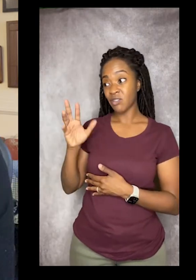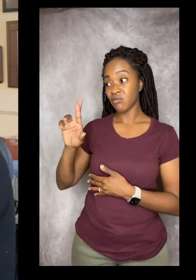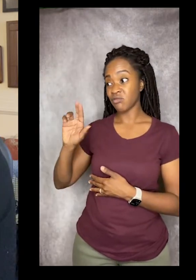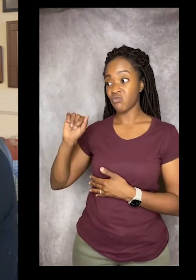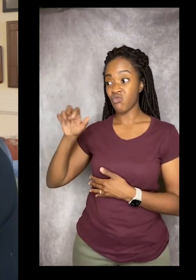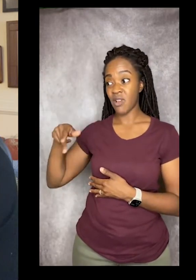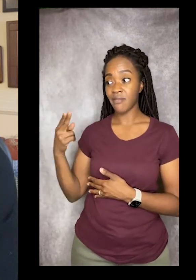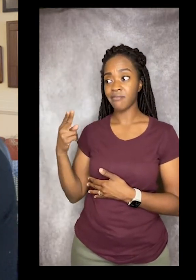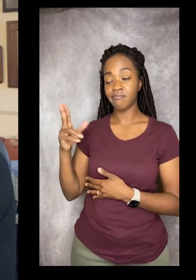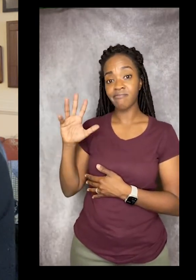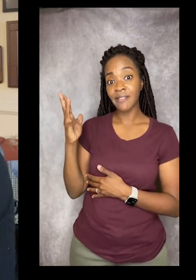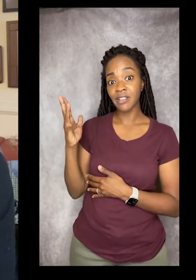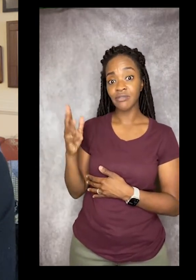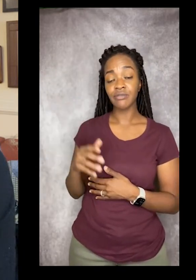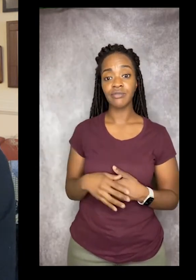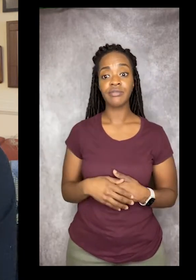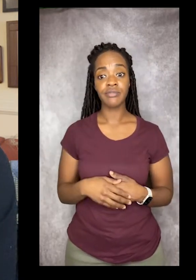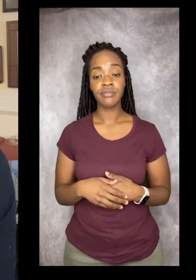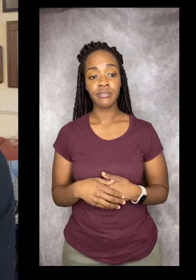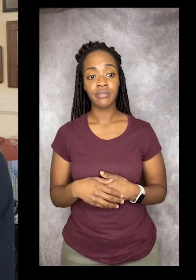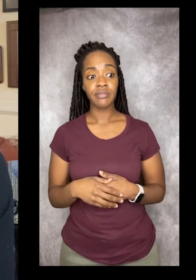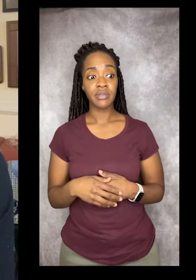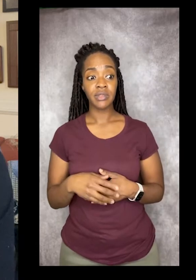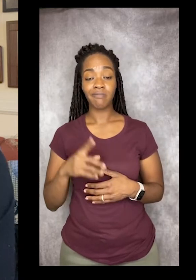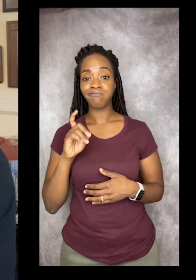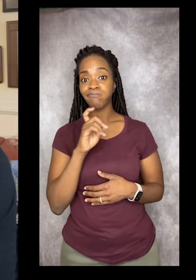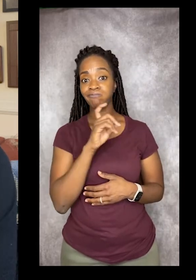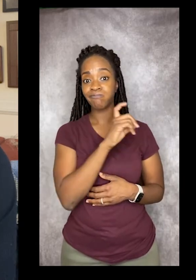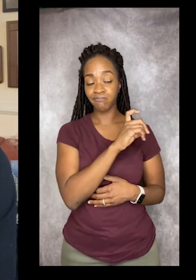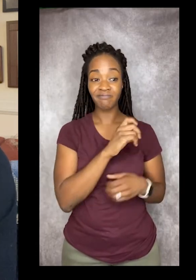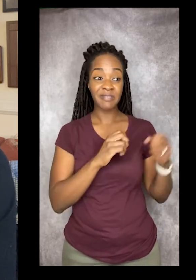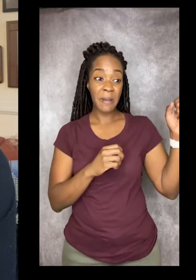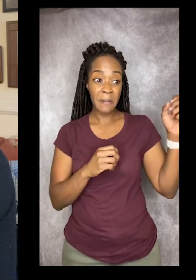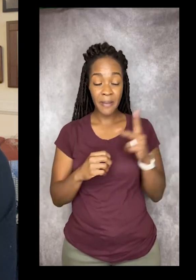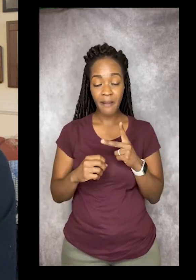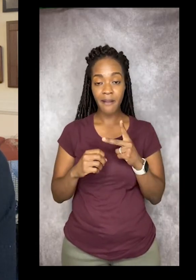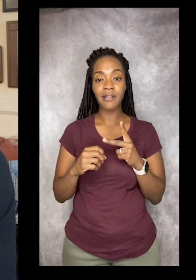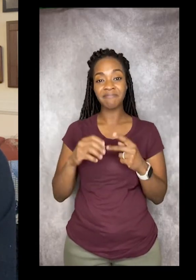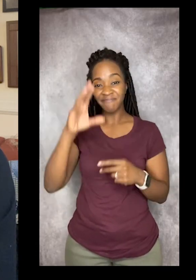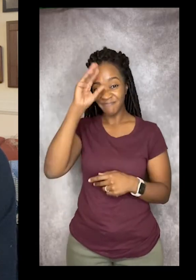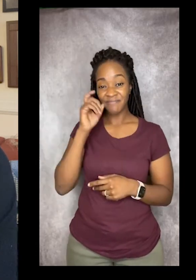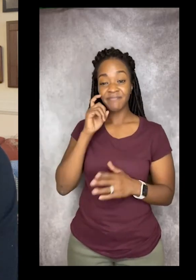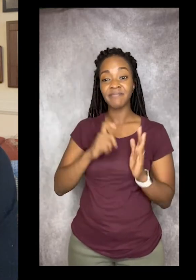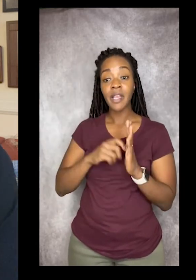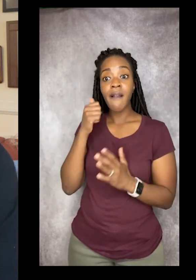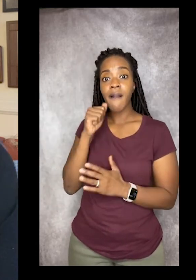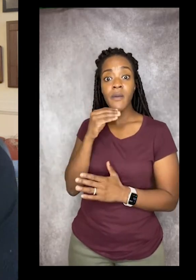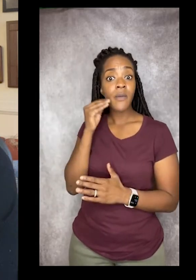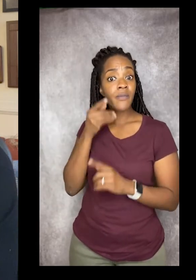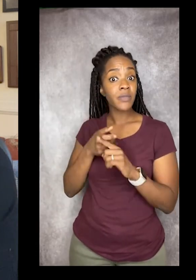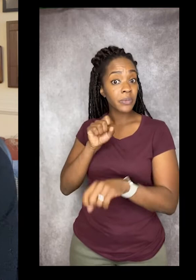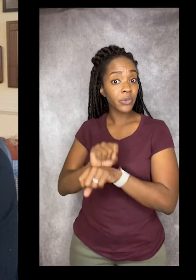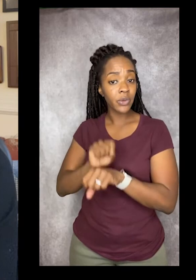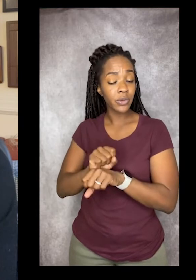Ralph. It's a five. When Joseph returned, he saw that his aunt was home from work. Put your grandfather's